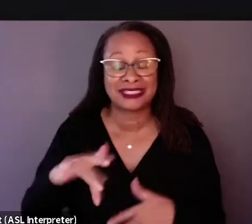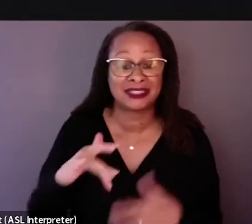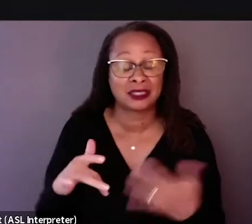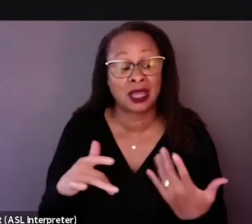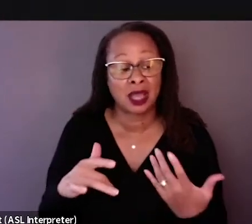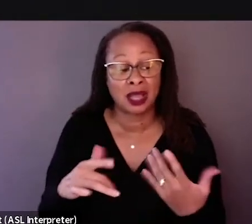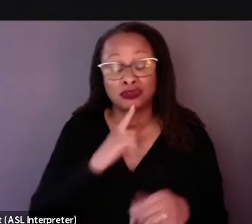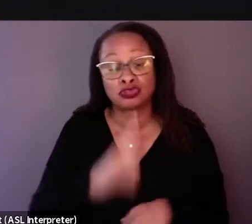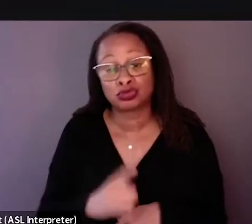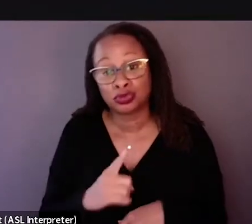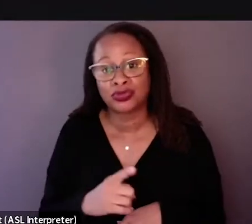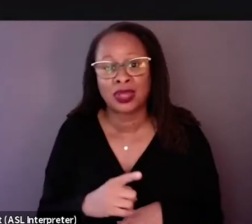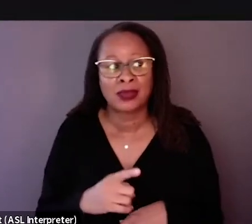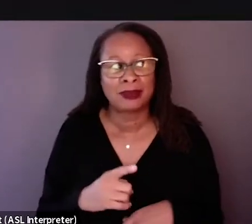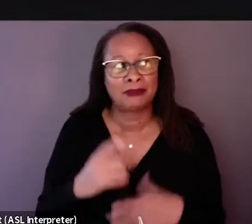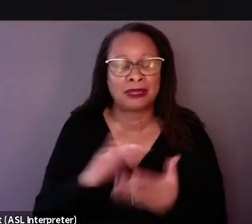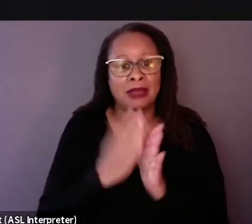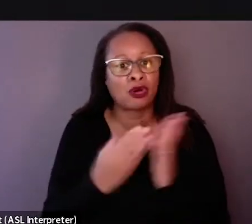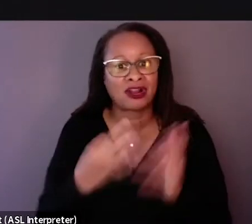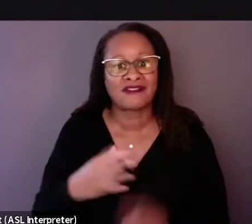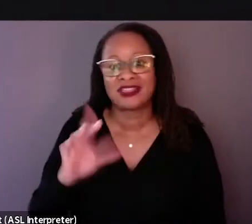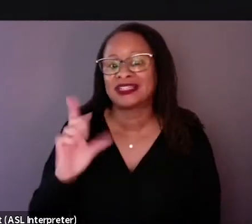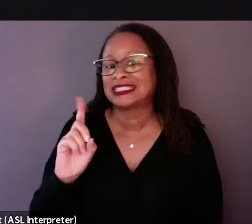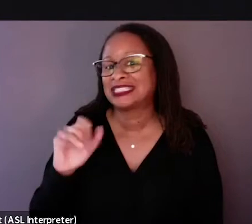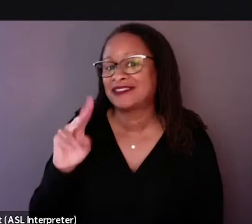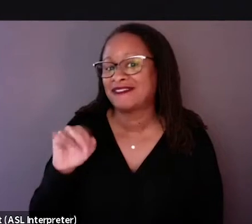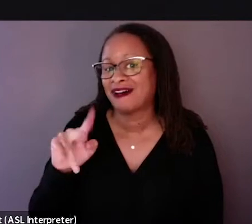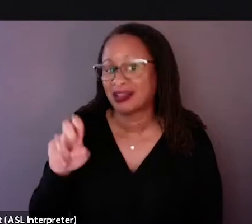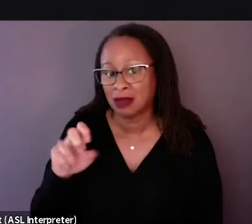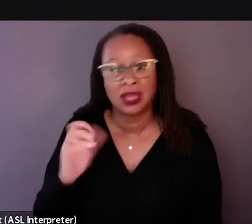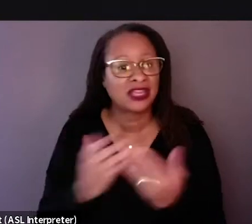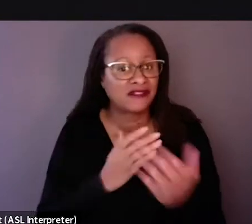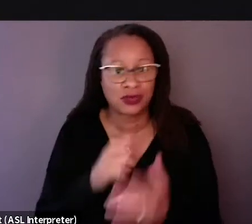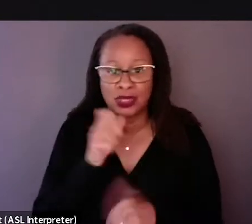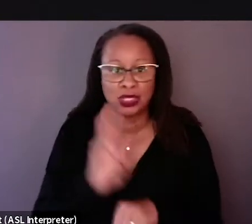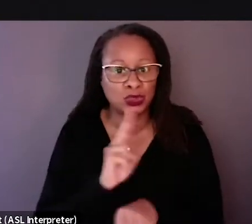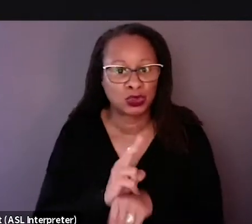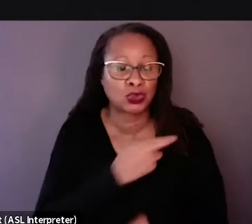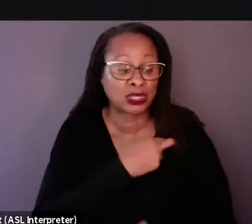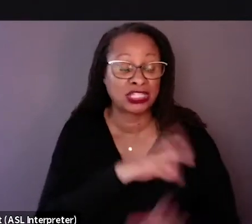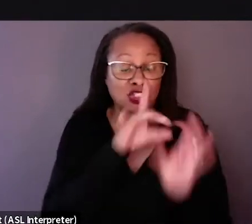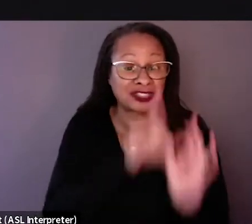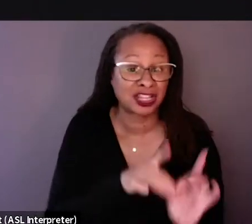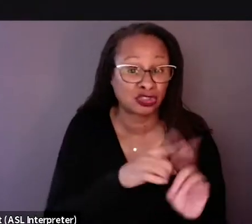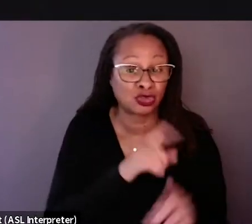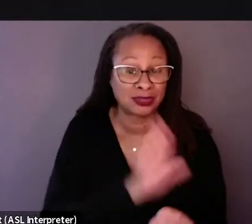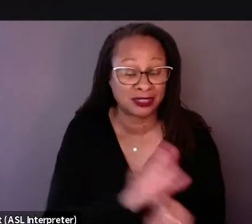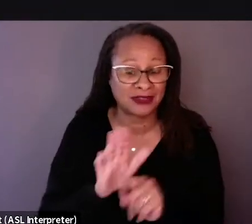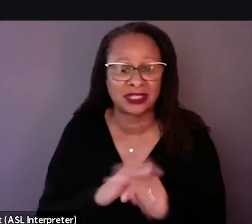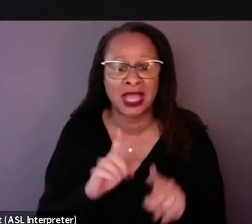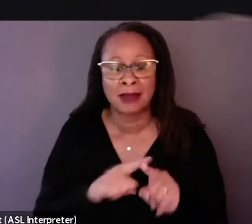though they didn't use religious terminology themselves. So in that way, yeah, I feel like there was a truth quality to that purity